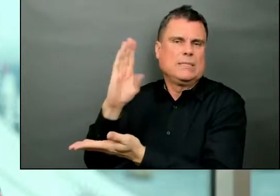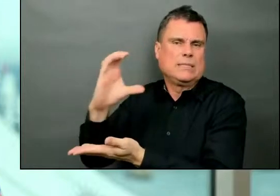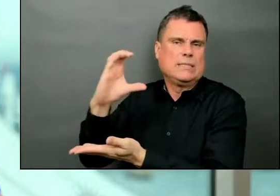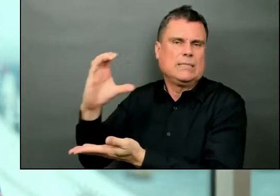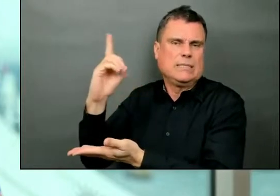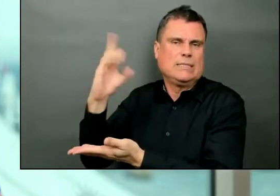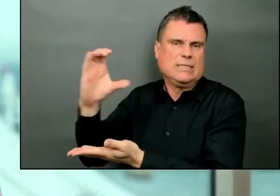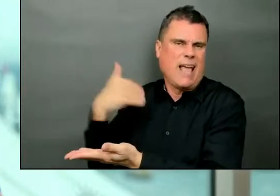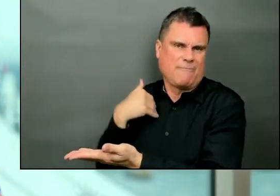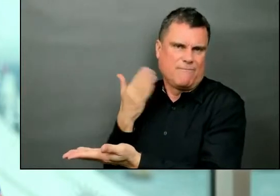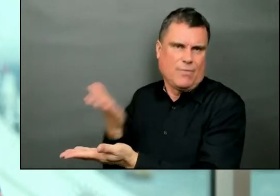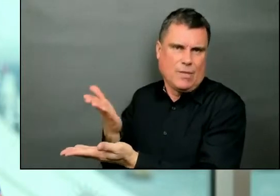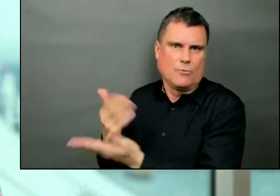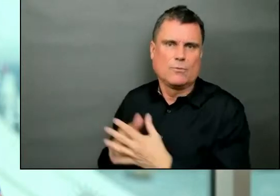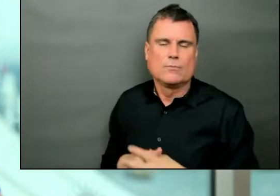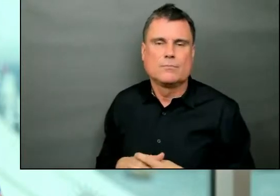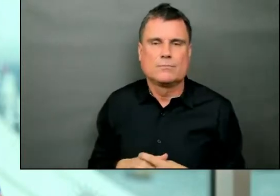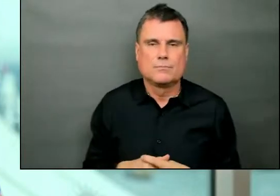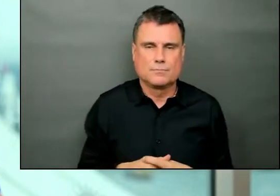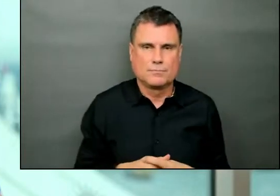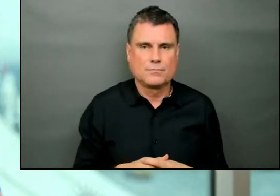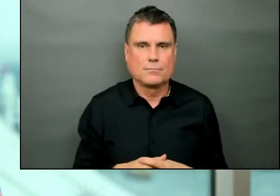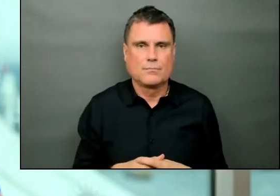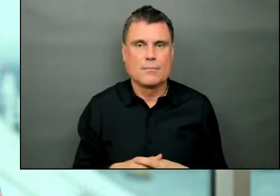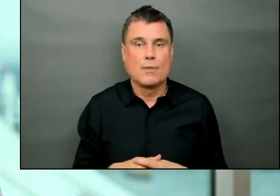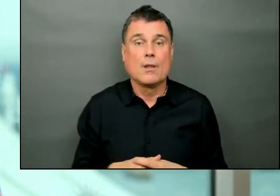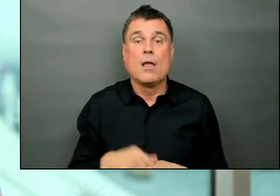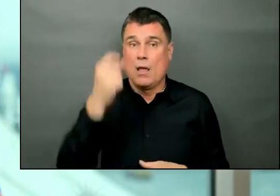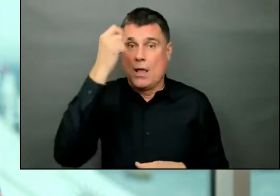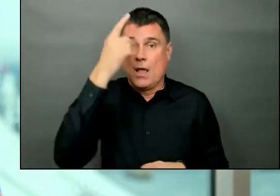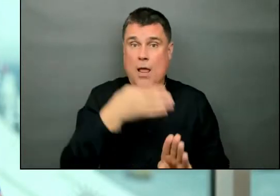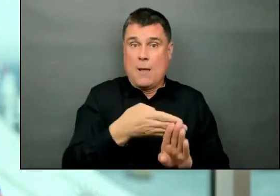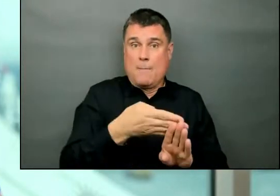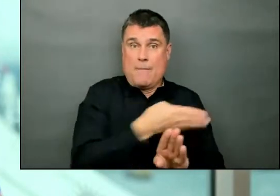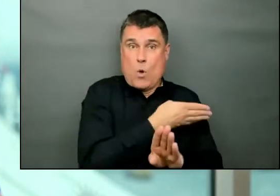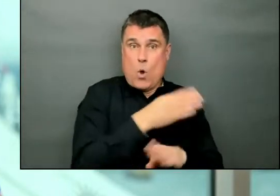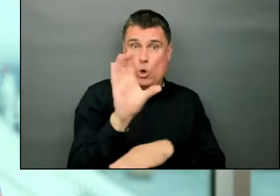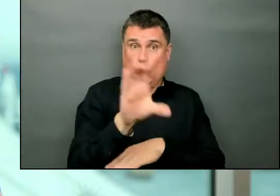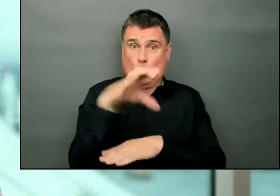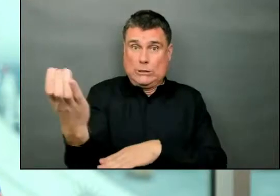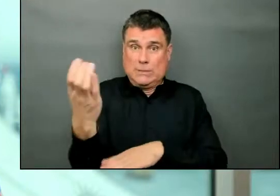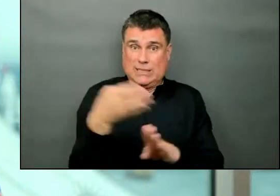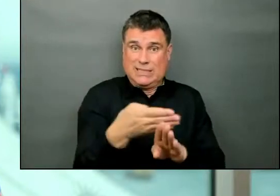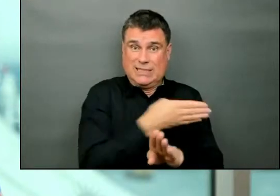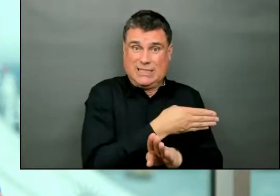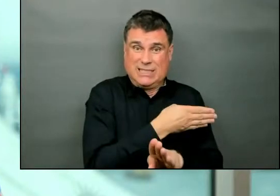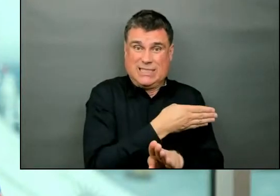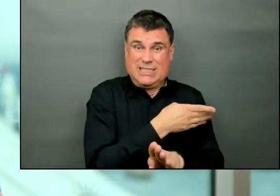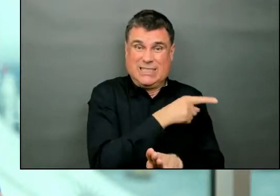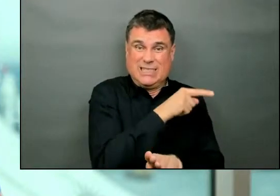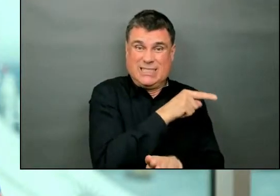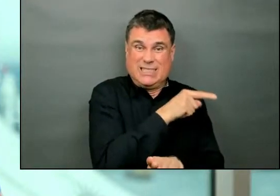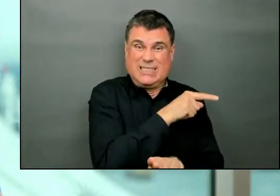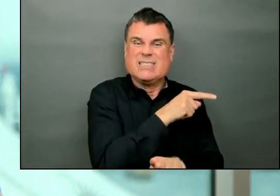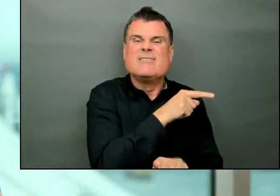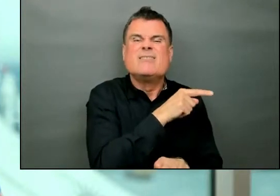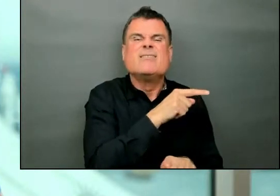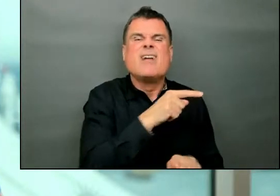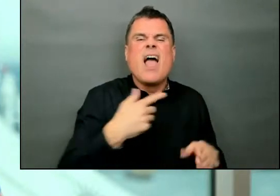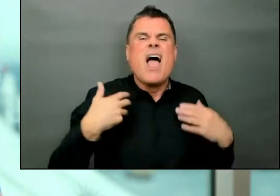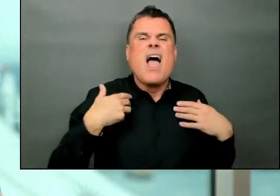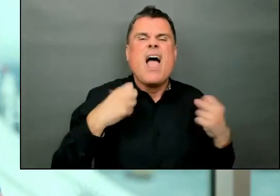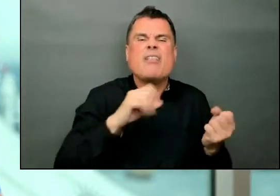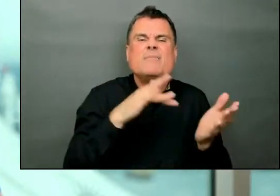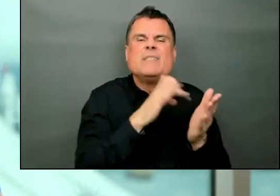in the post-Christmas period was an increase, and a significant increase in cases in the Interior Health Authority at times, both in cases